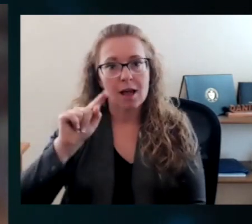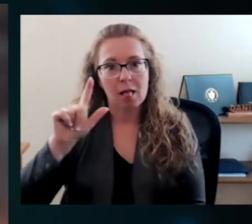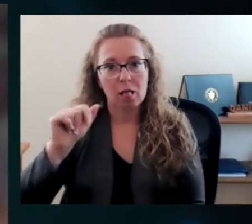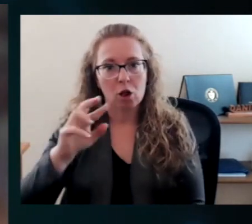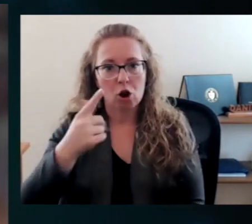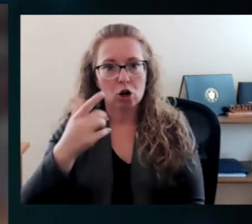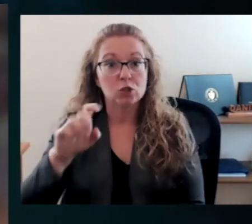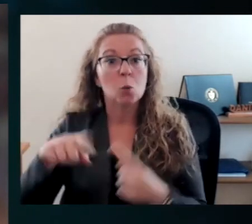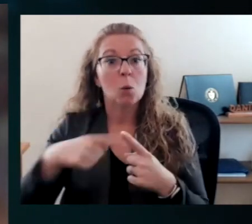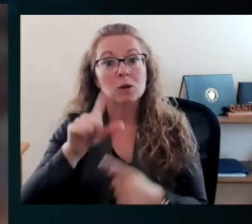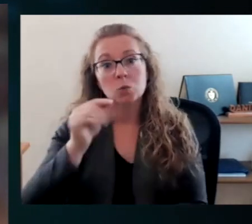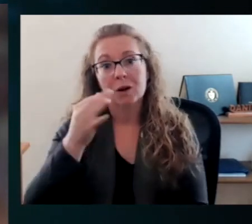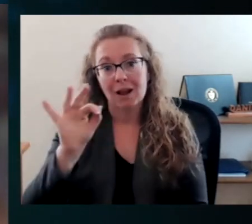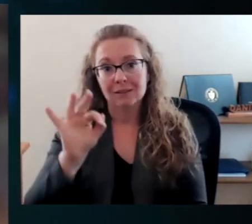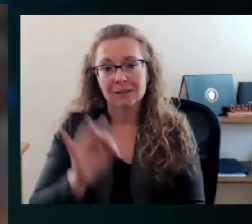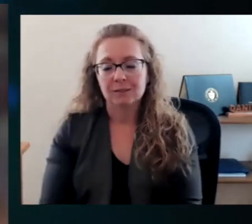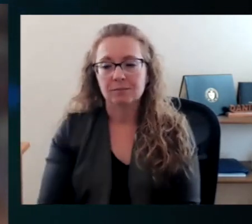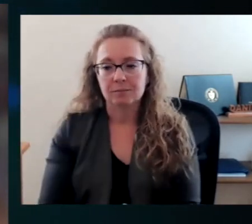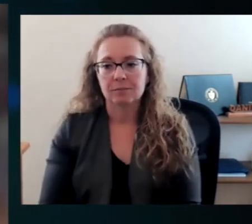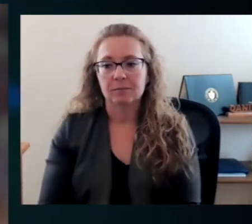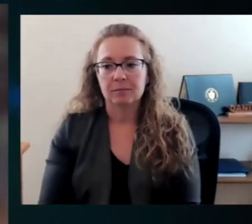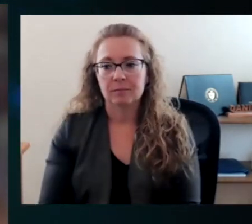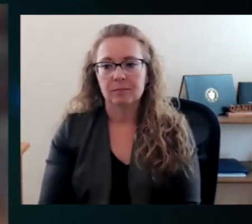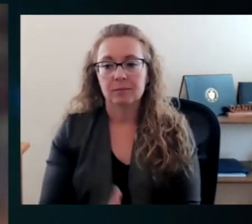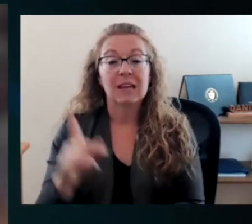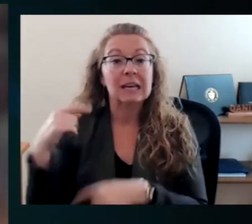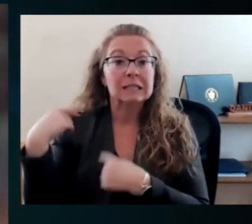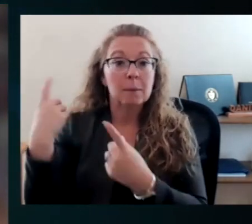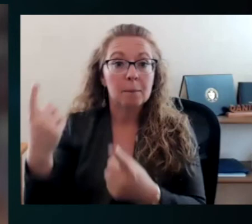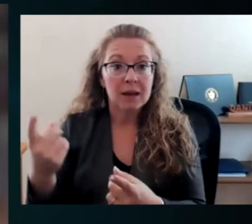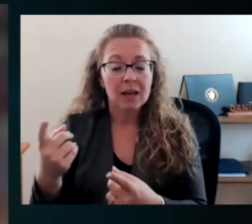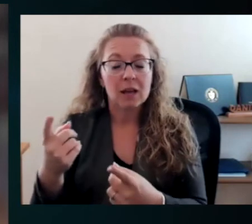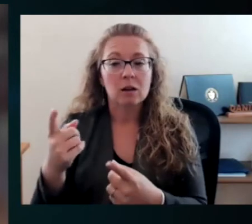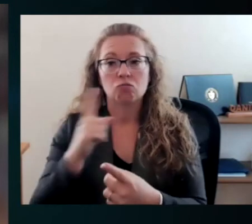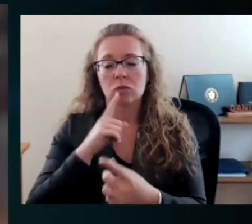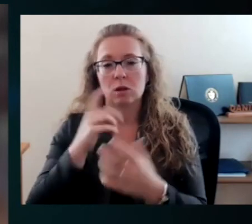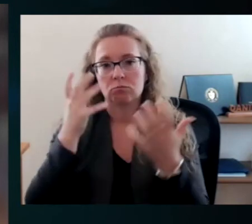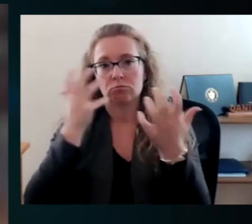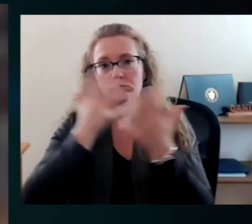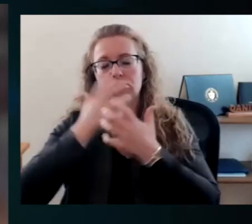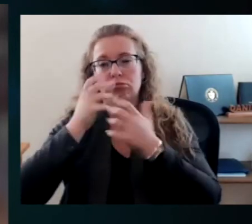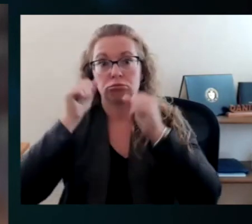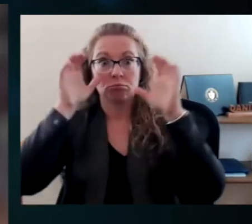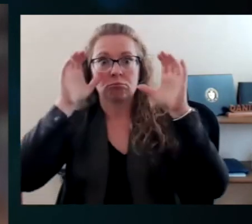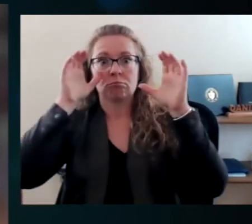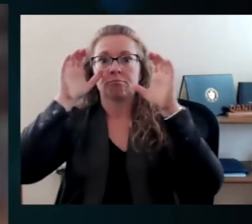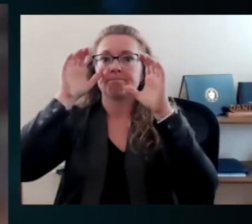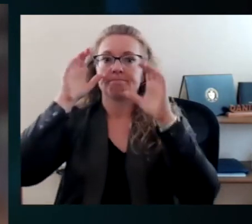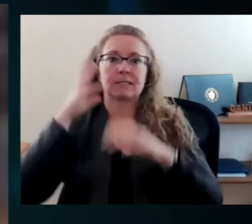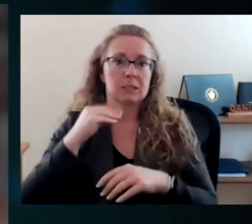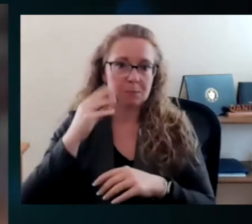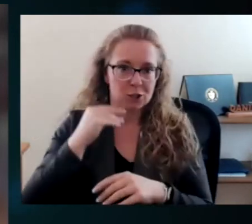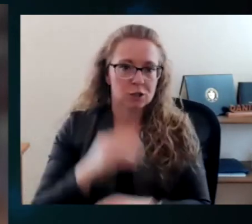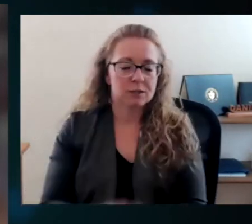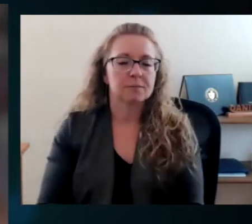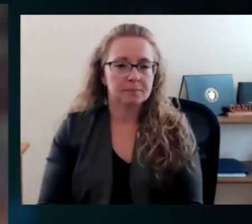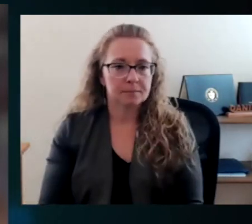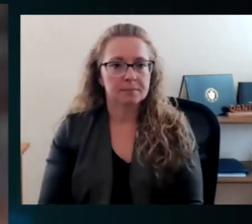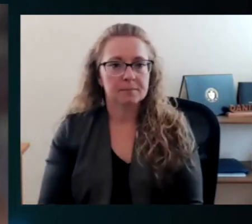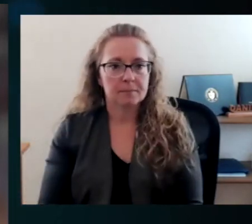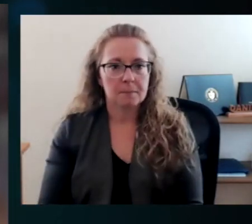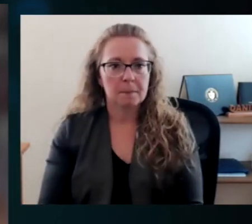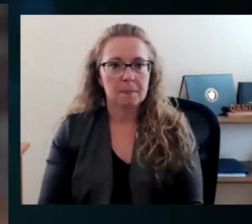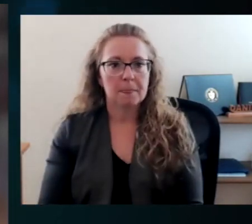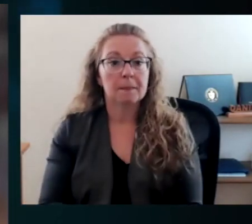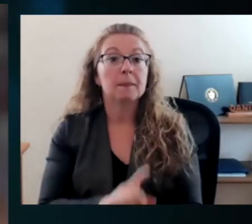2019. I would say this has been a really eye-opening experience. And then also that, along with